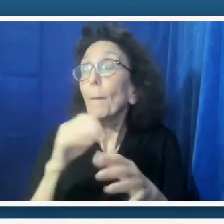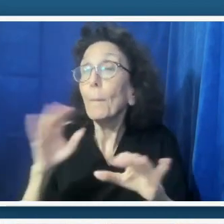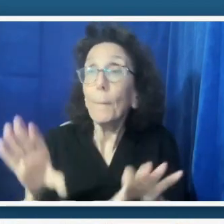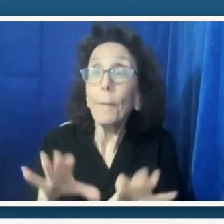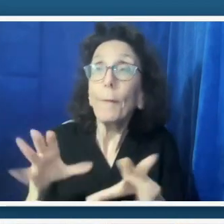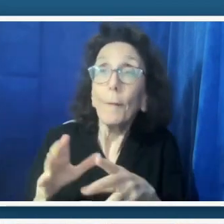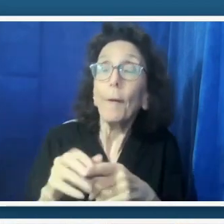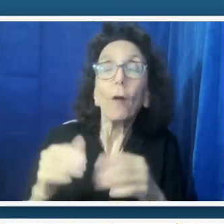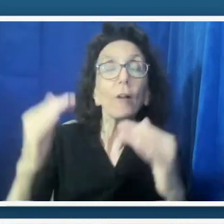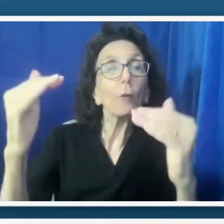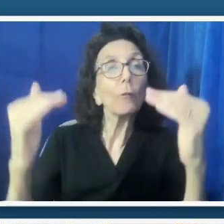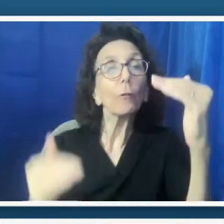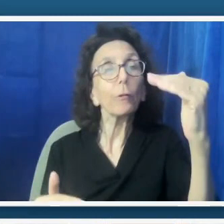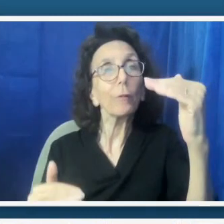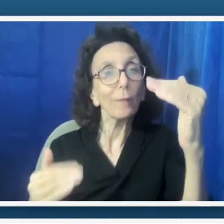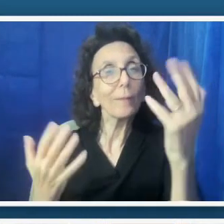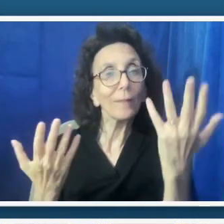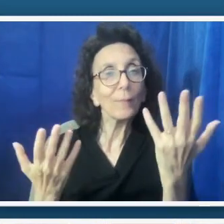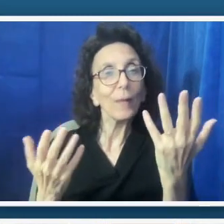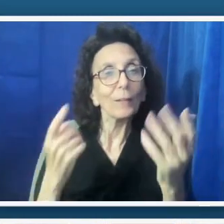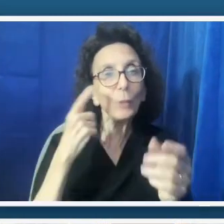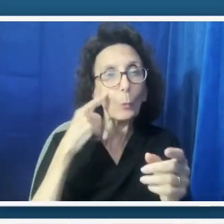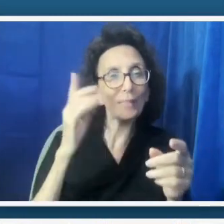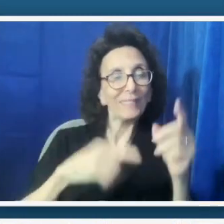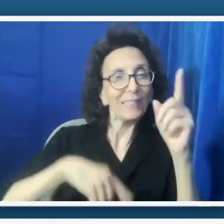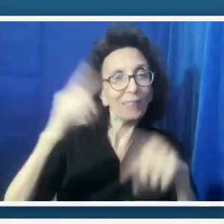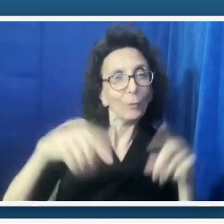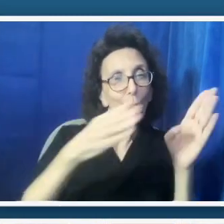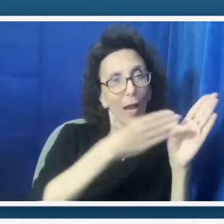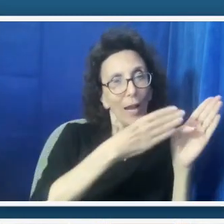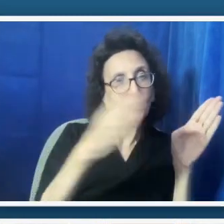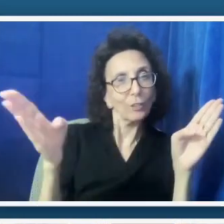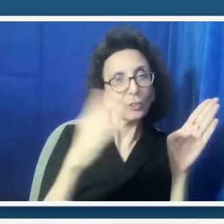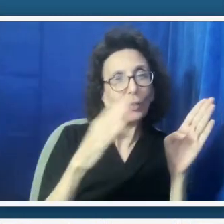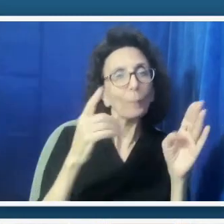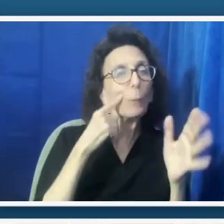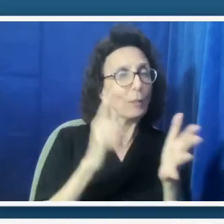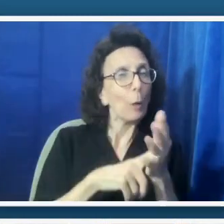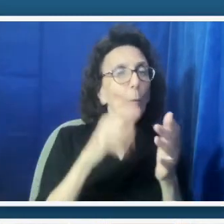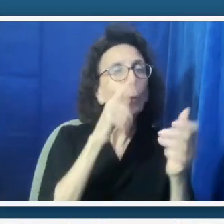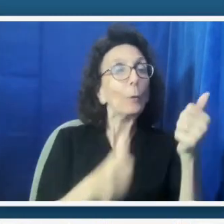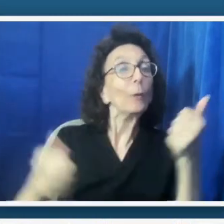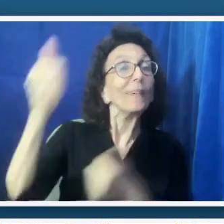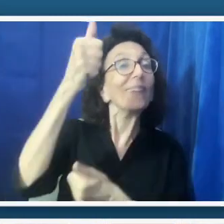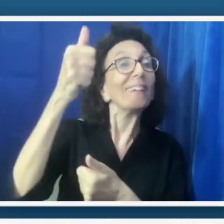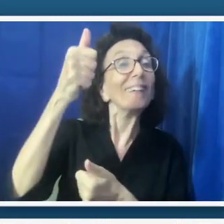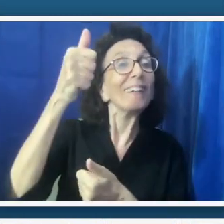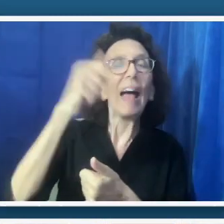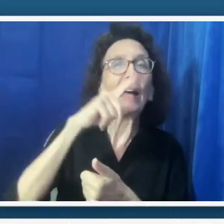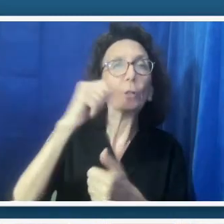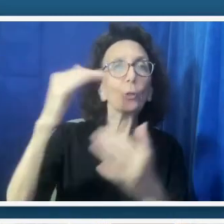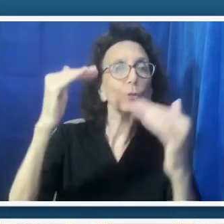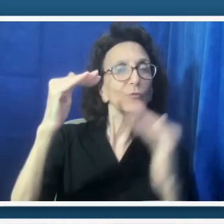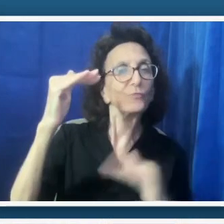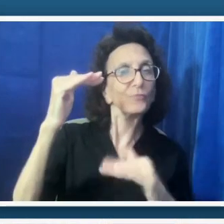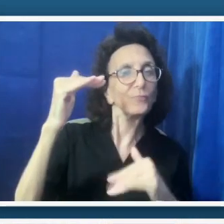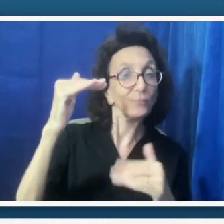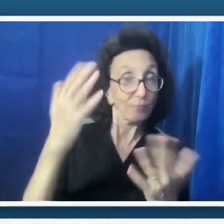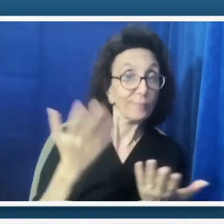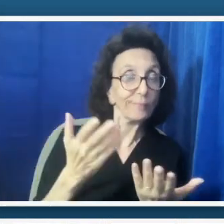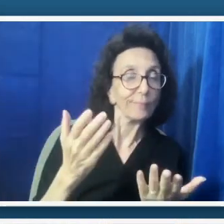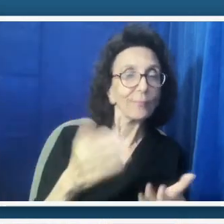we see more of a range in this image, but there's still that power dynamic and that hierarchy present. So on the next